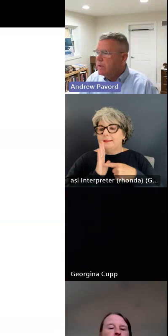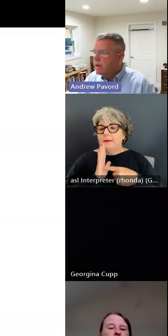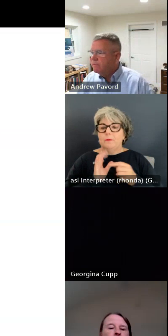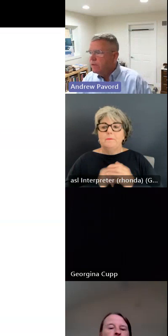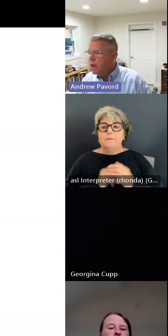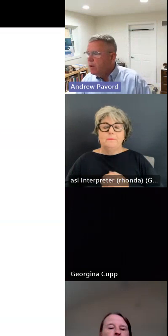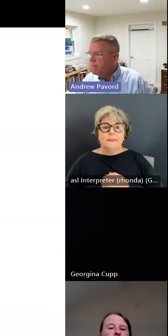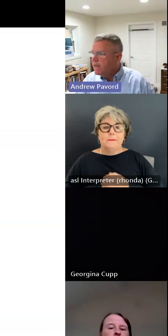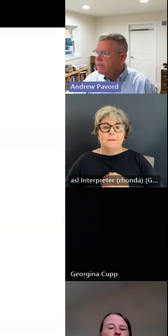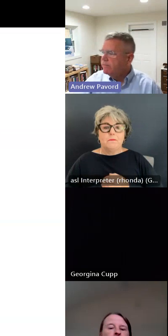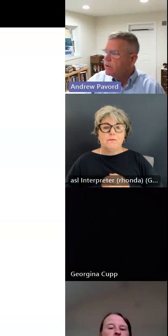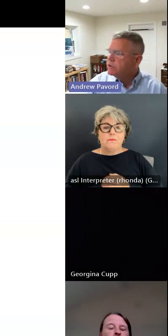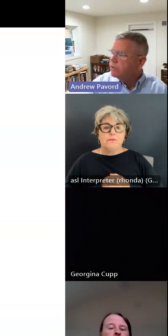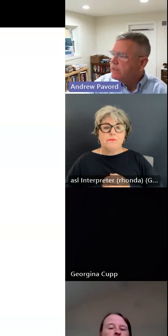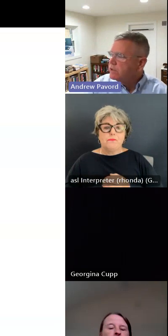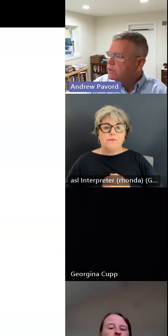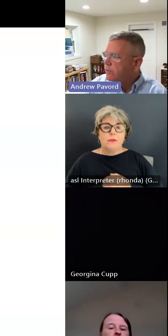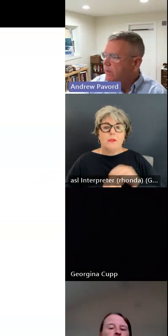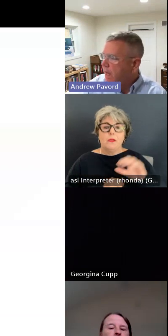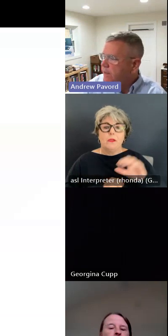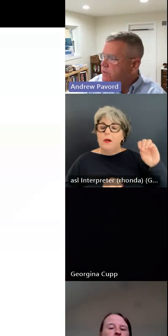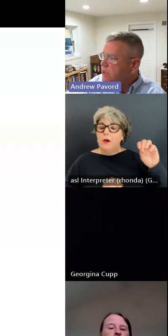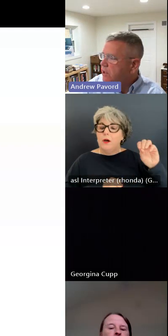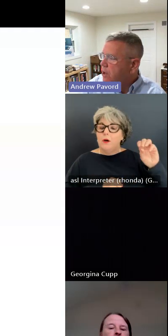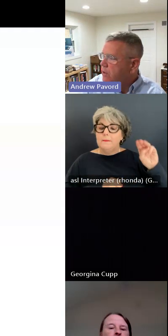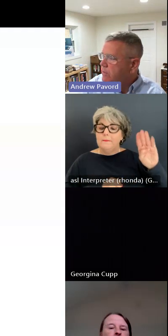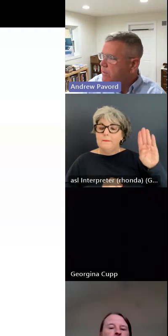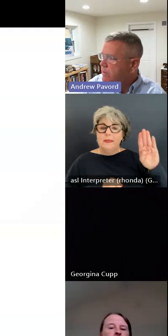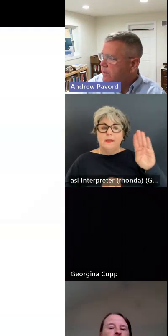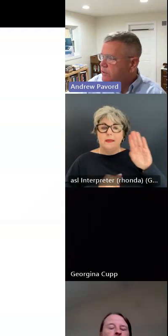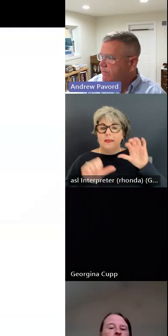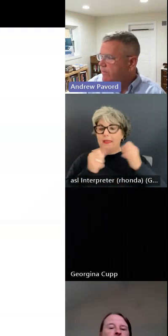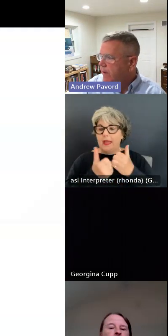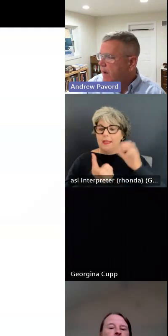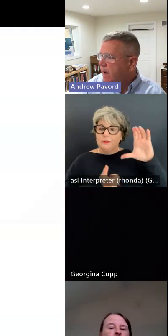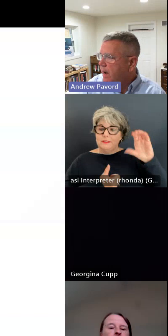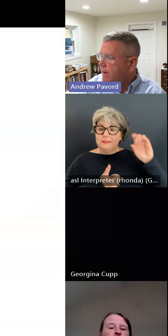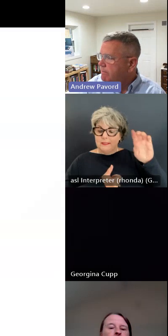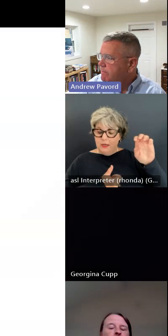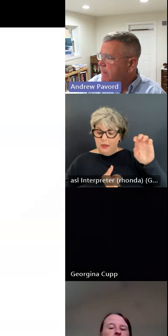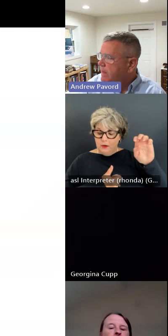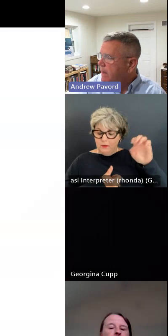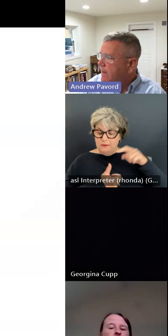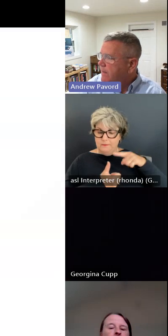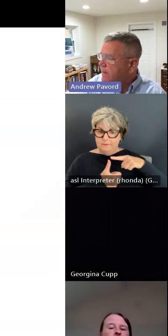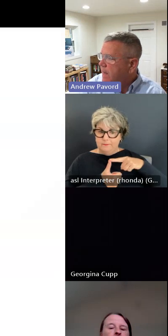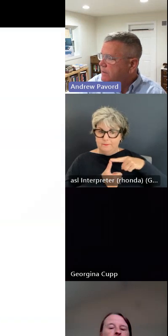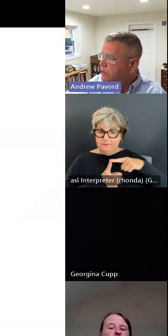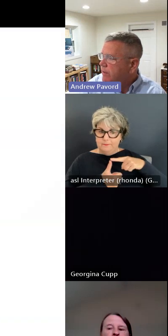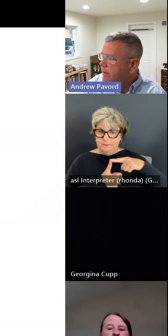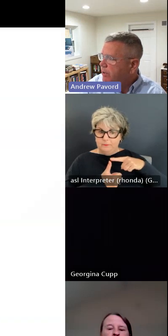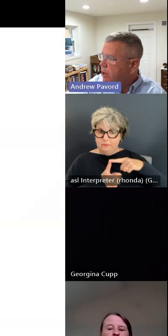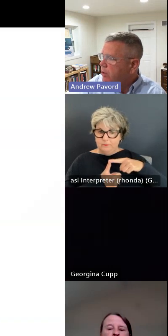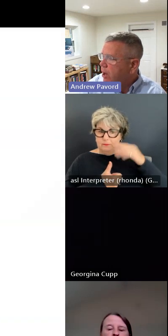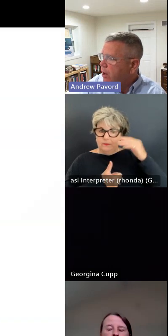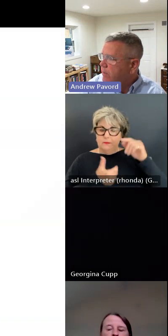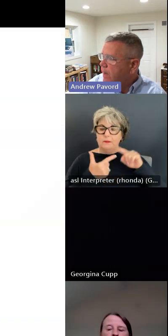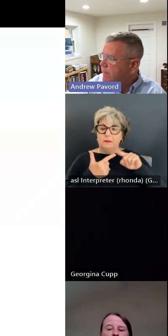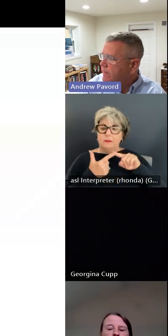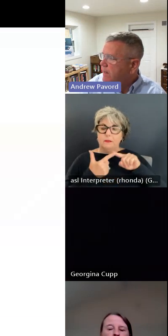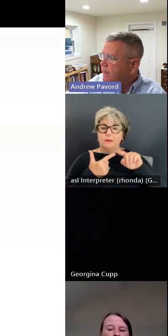see for the OMB, the first 3 digits are the agency code. So, and then the next 2 are the